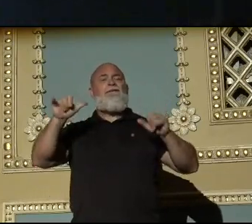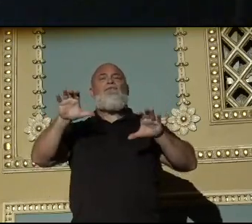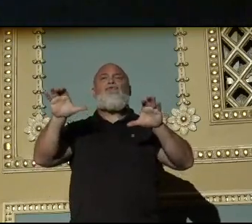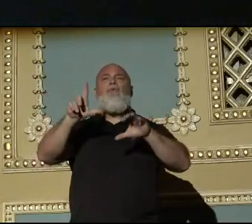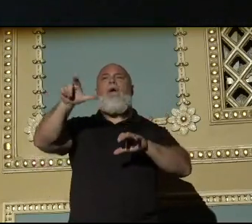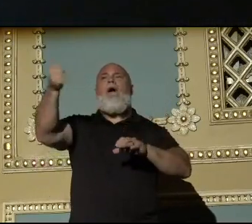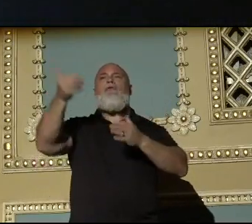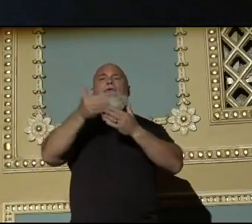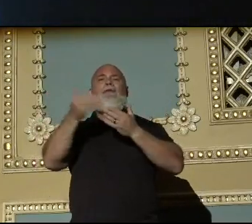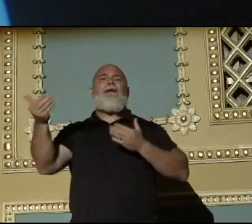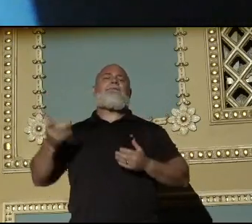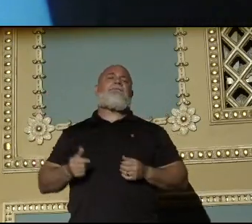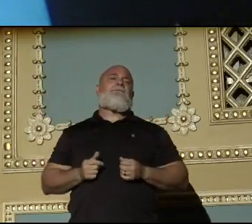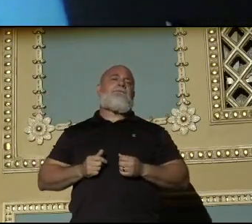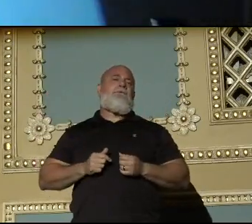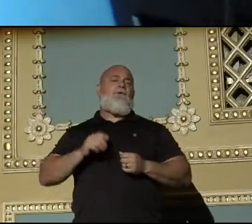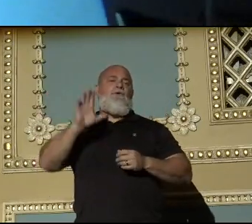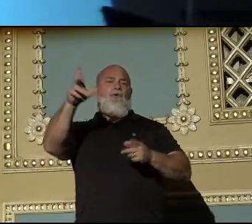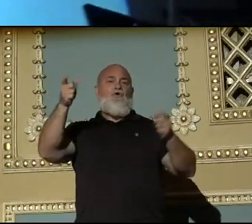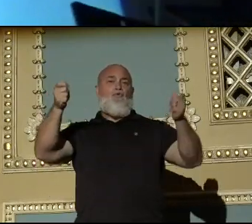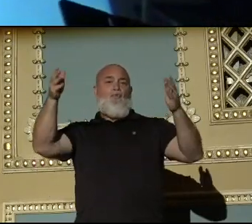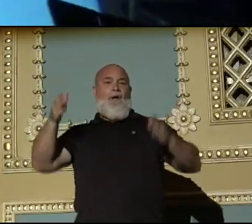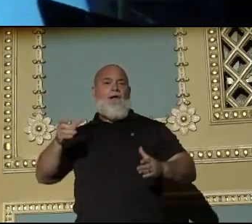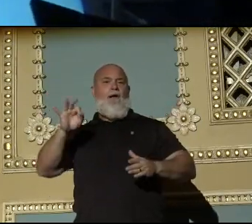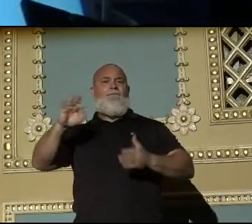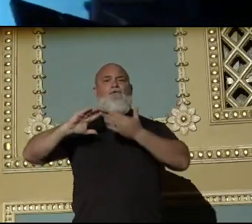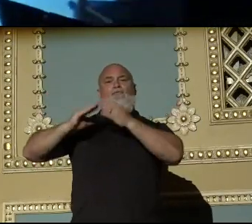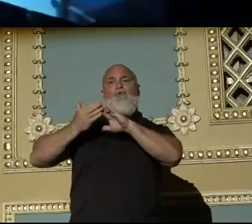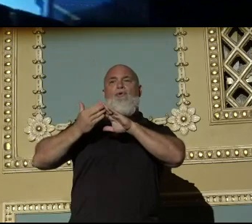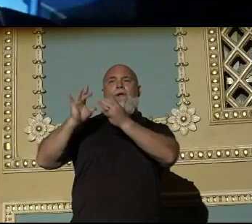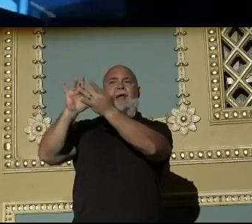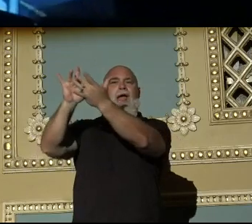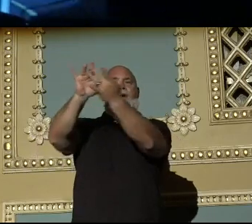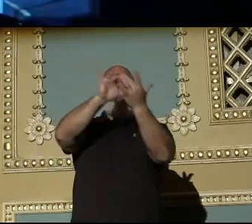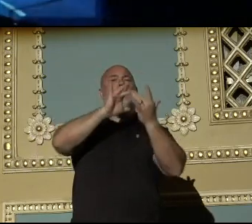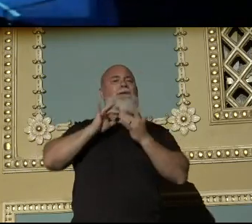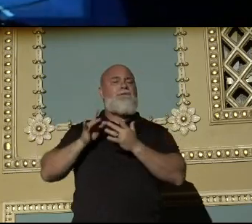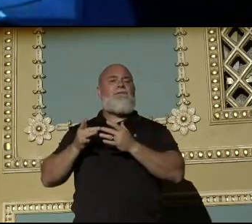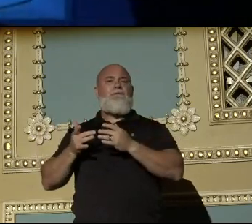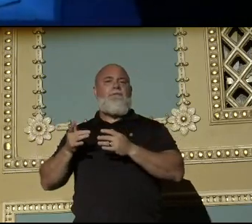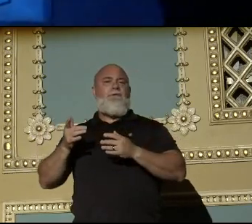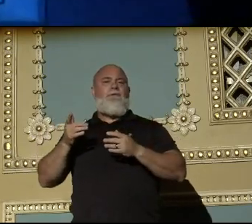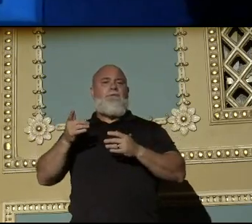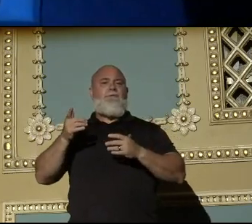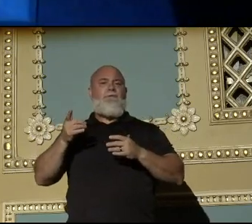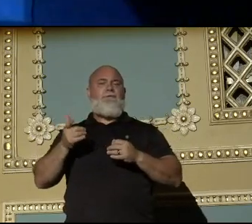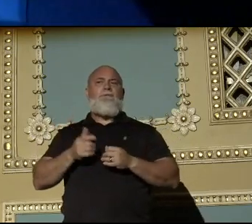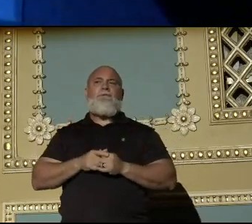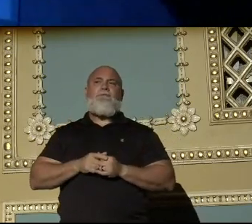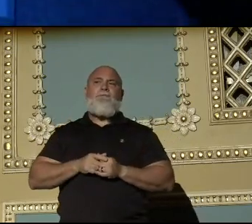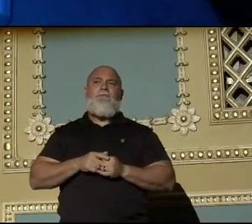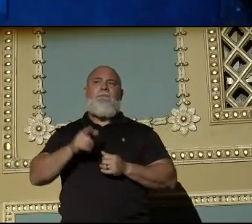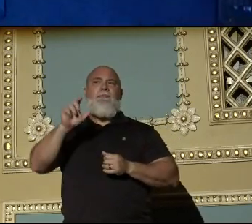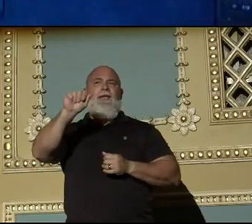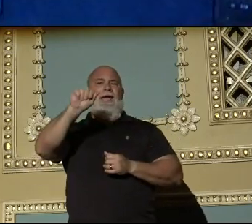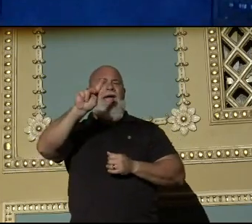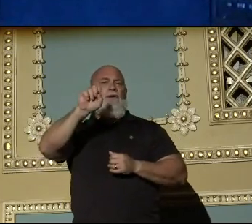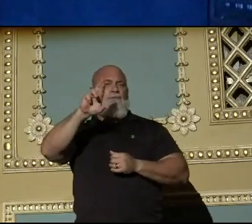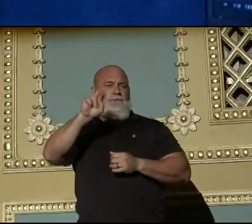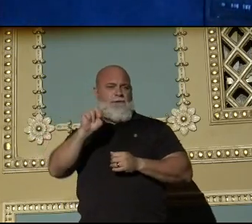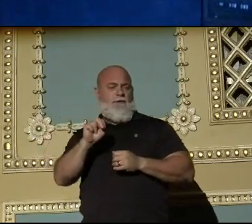other things. Our director of community outreach, Solveig